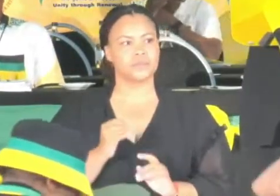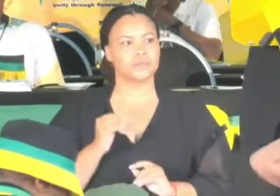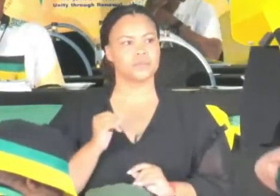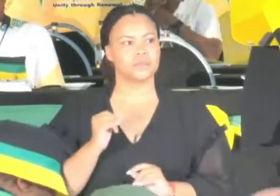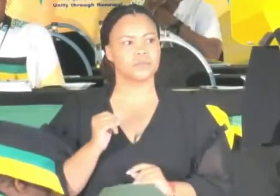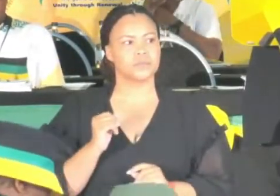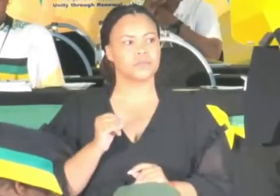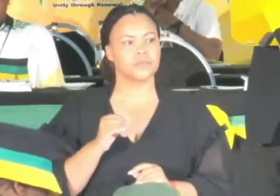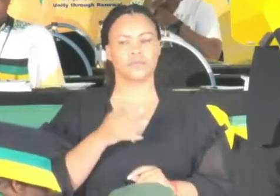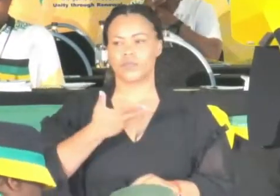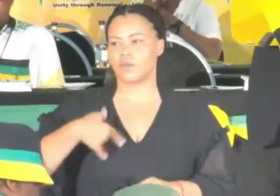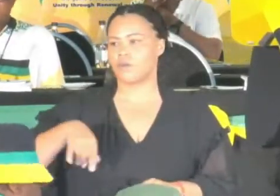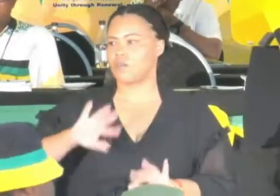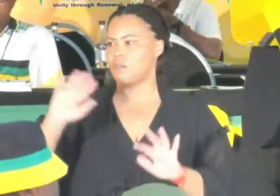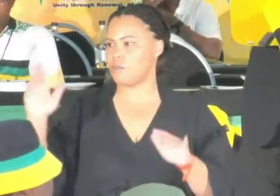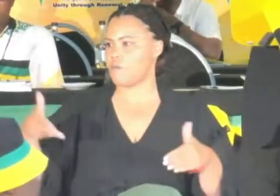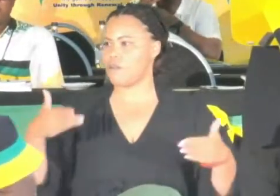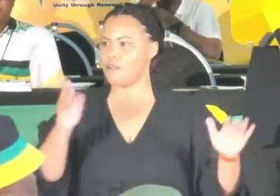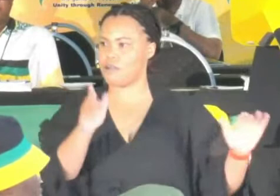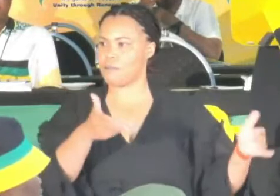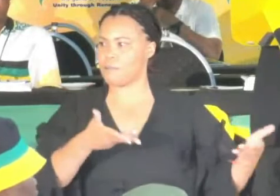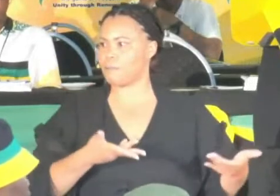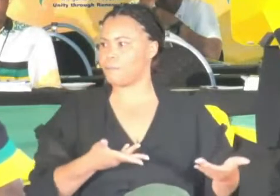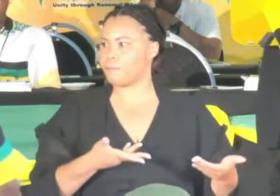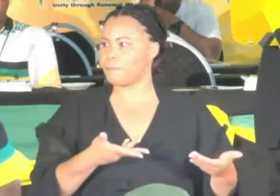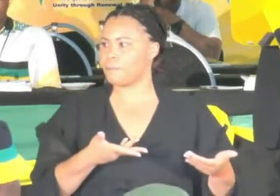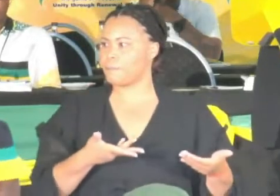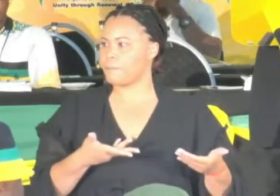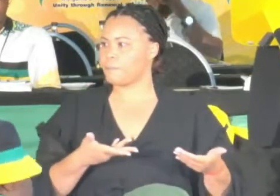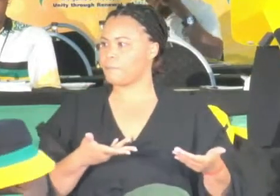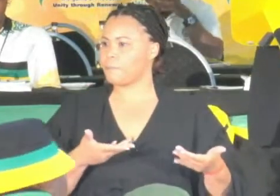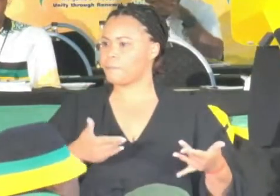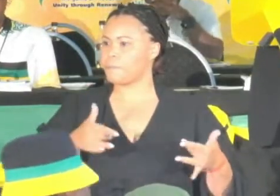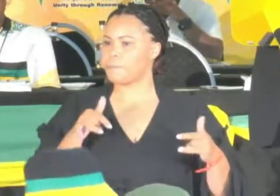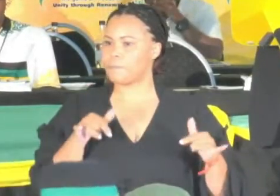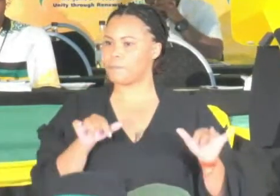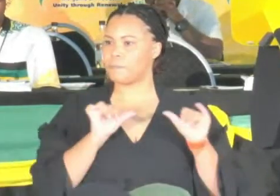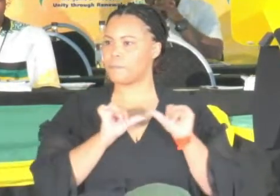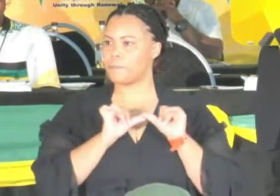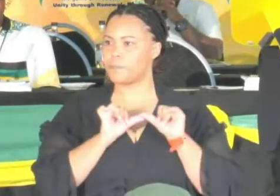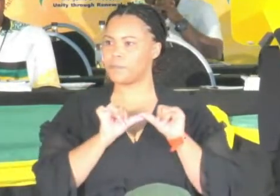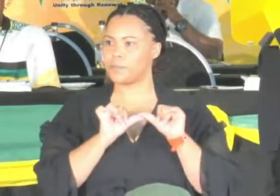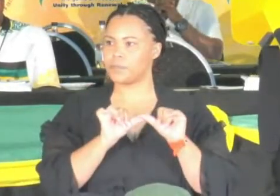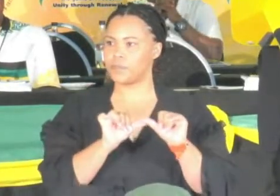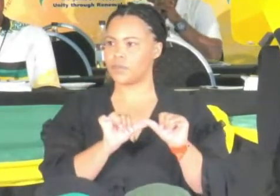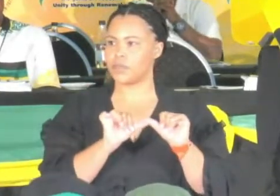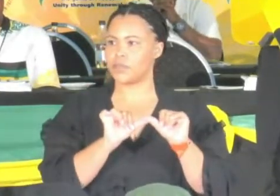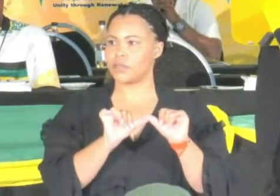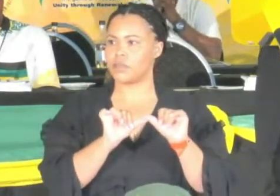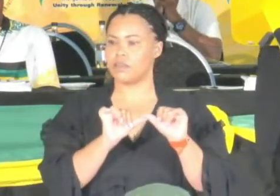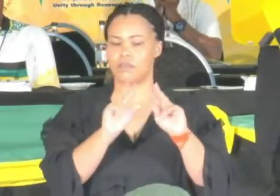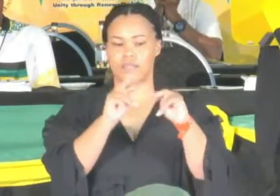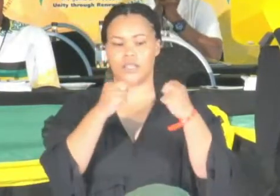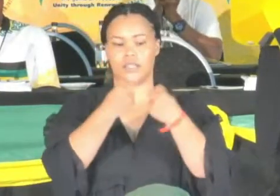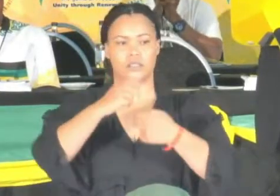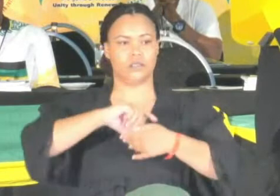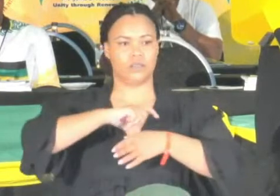Comrade, you are all welcomed to the continuation of the National